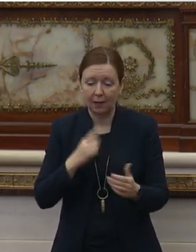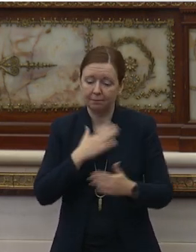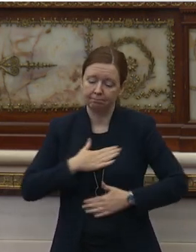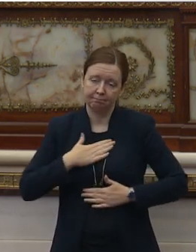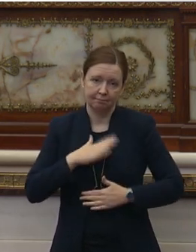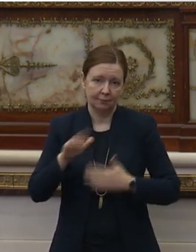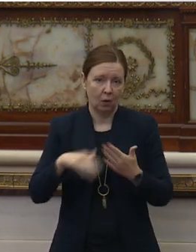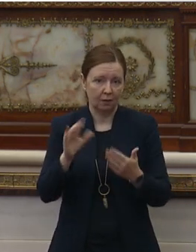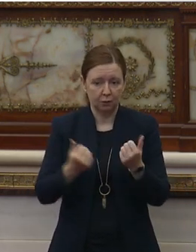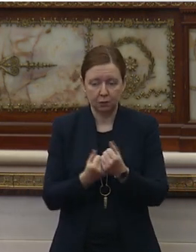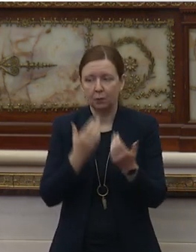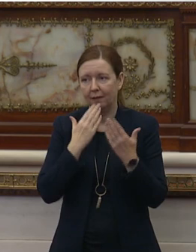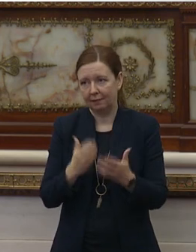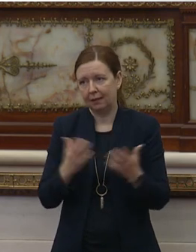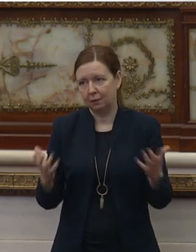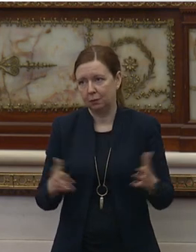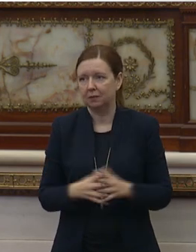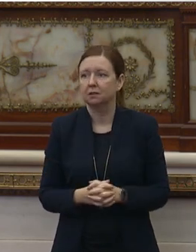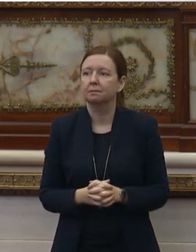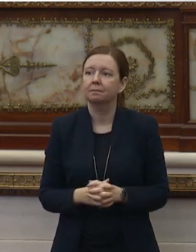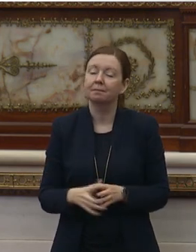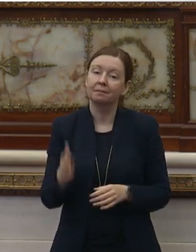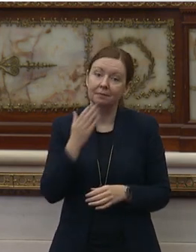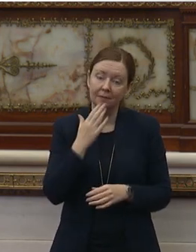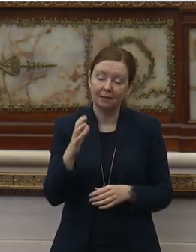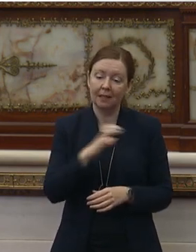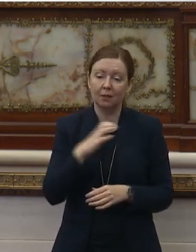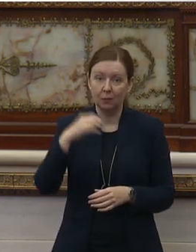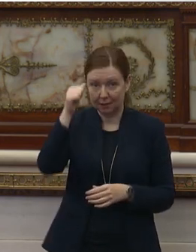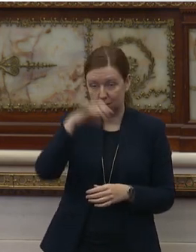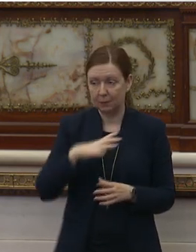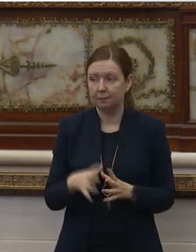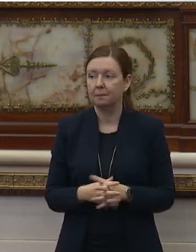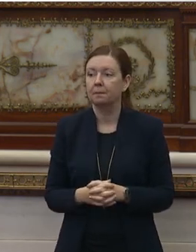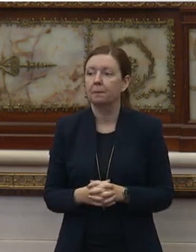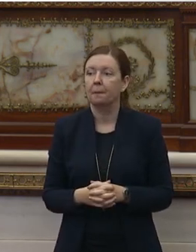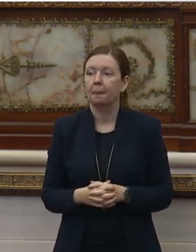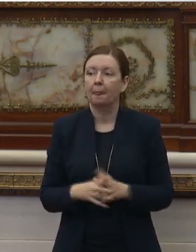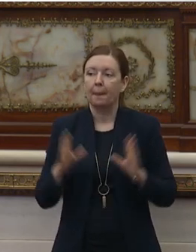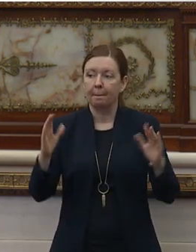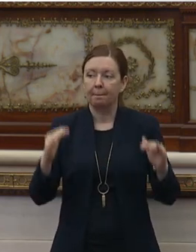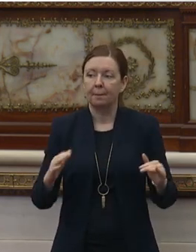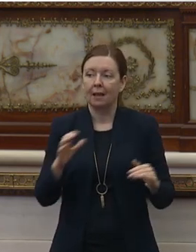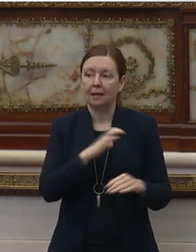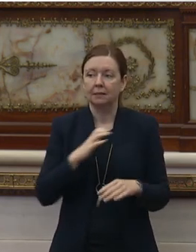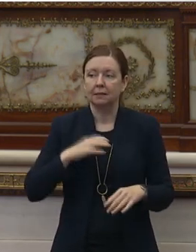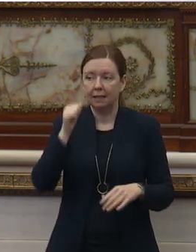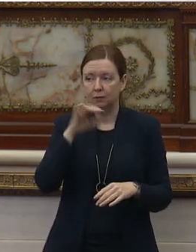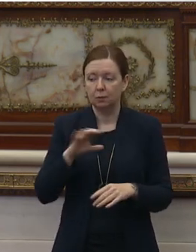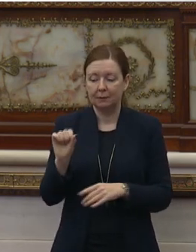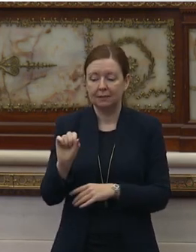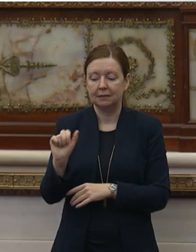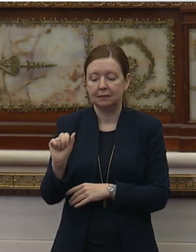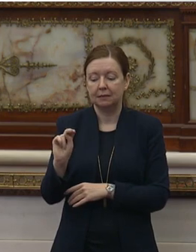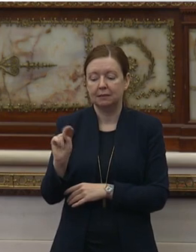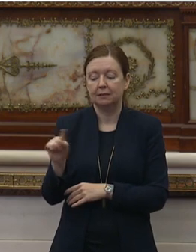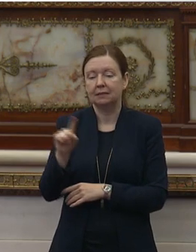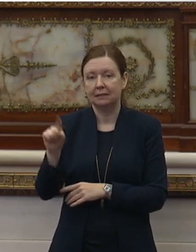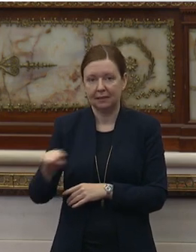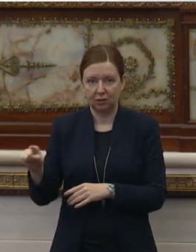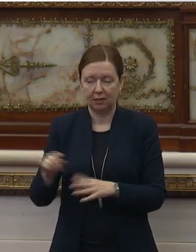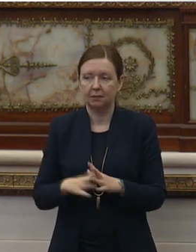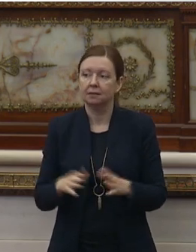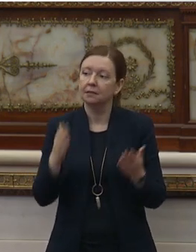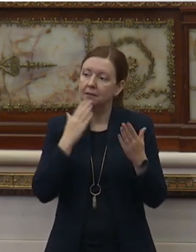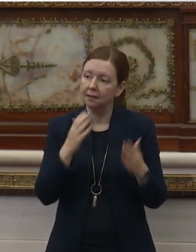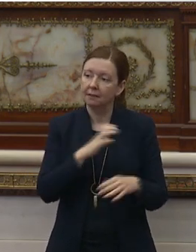everyone's support. Thank you, Council President. Thank you, Councilman. Next, we have Councilwoman Sanchez.